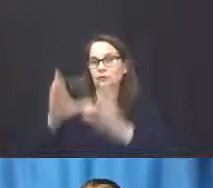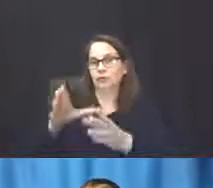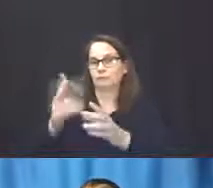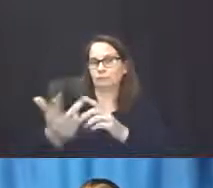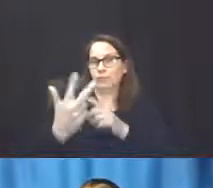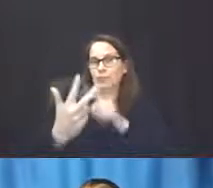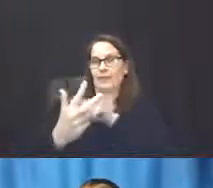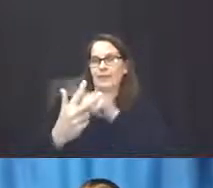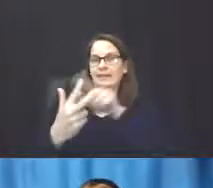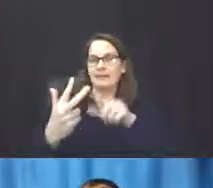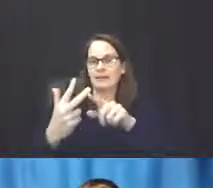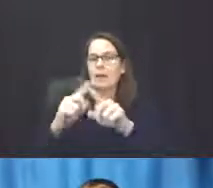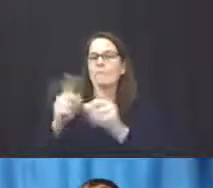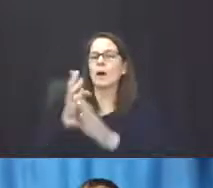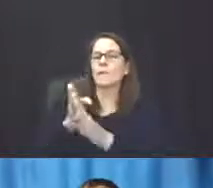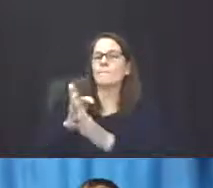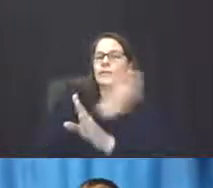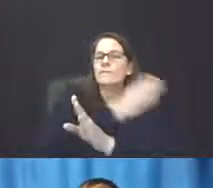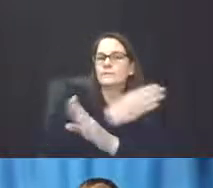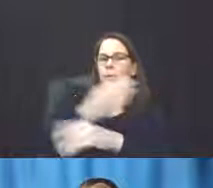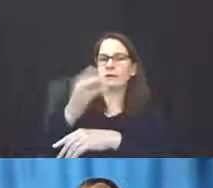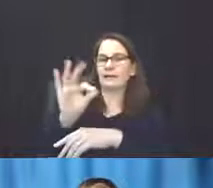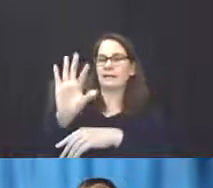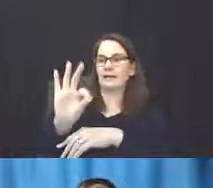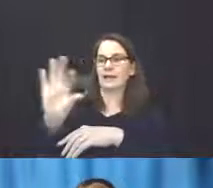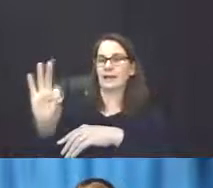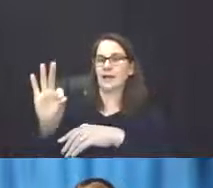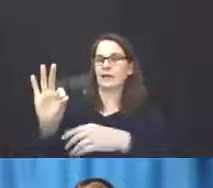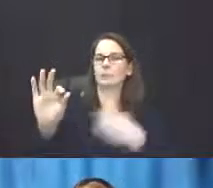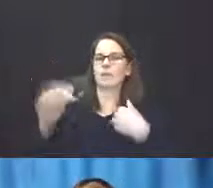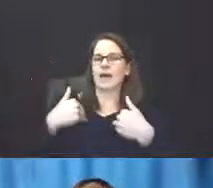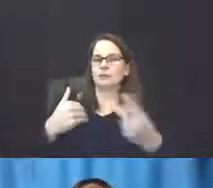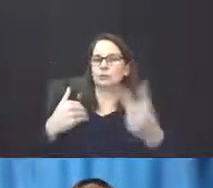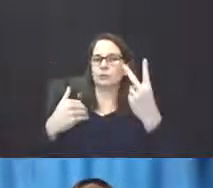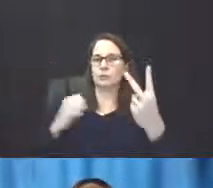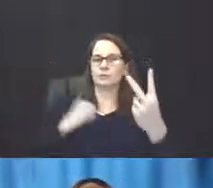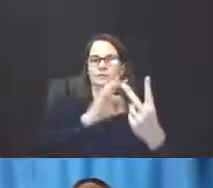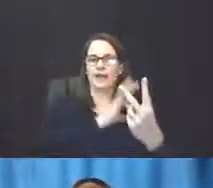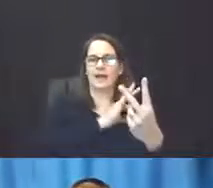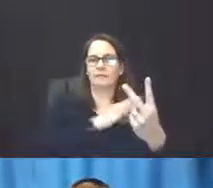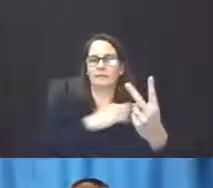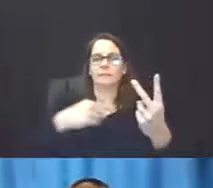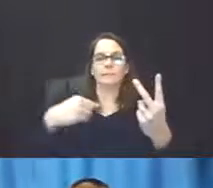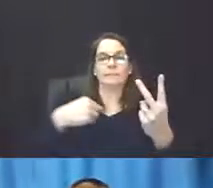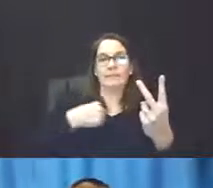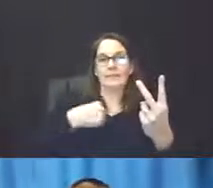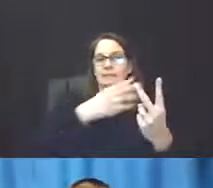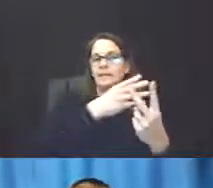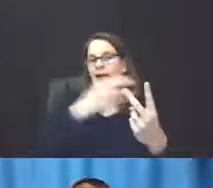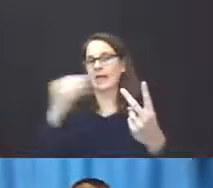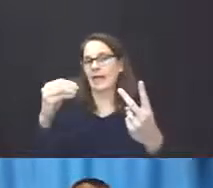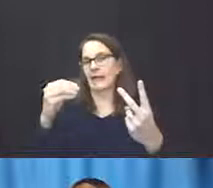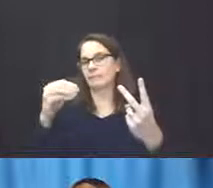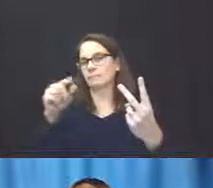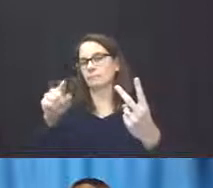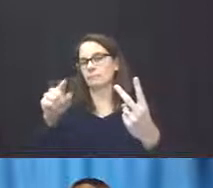when we had our first executive director, there were 3, but before 99, what we had is there were 2